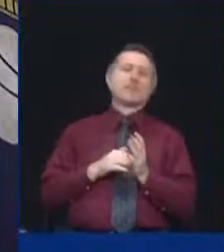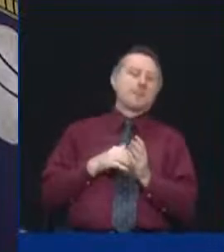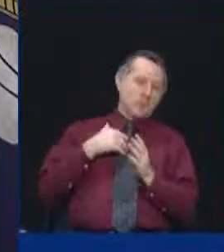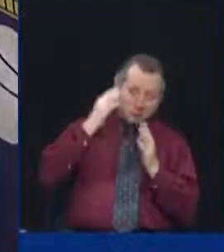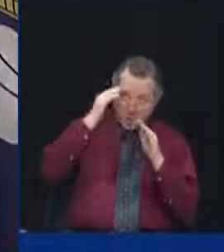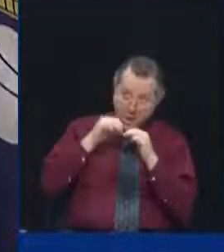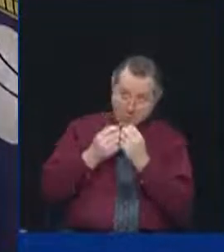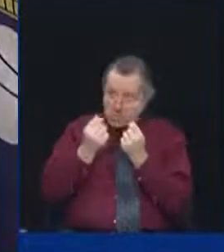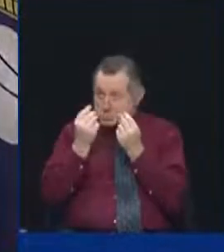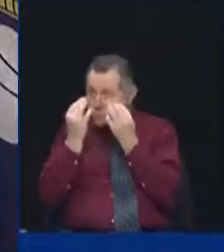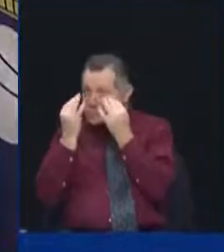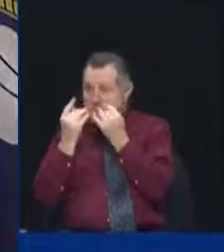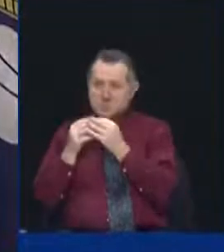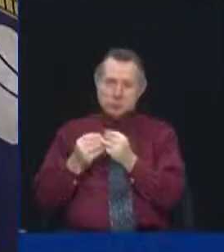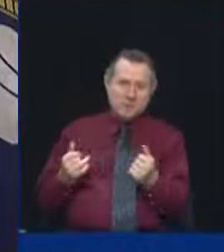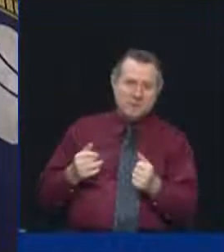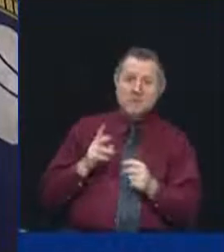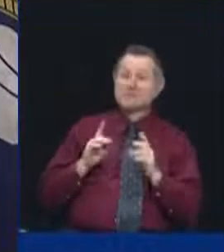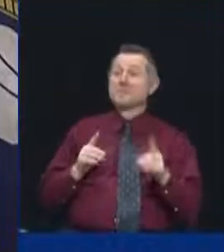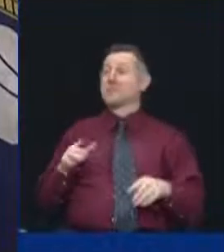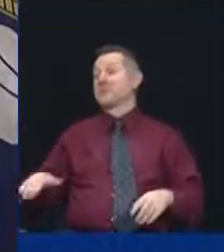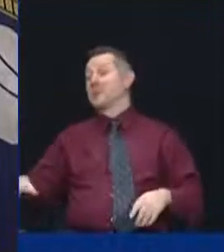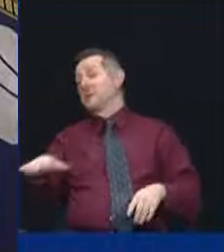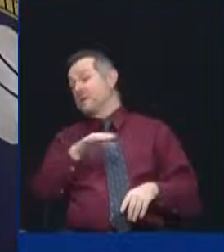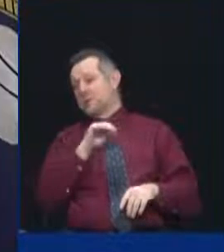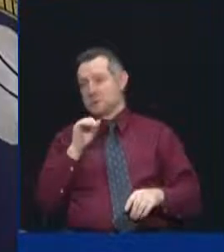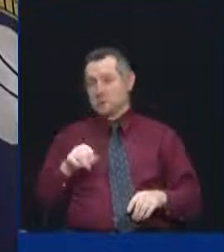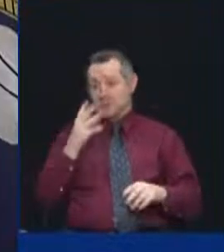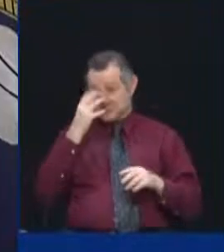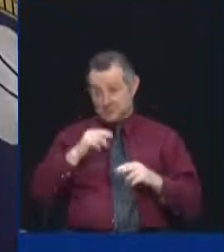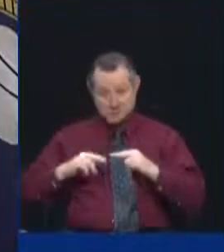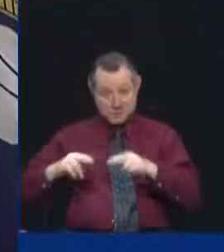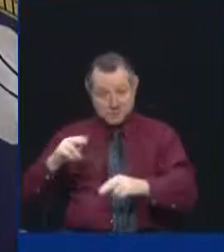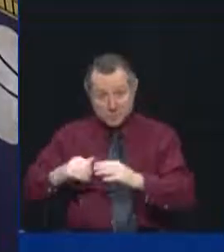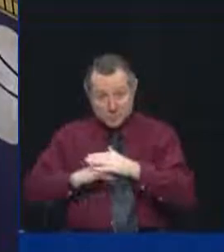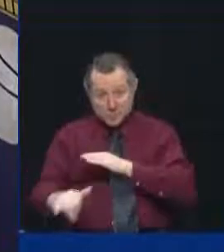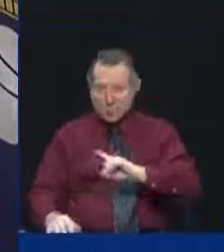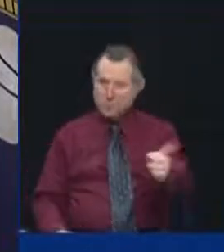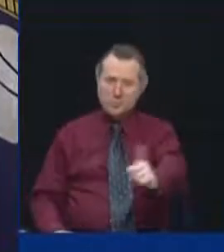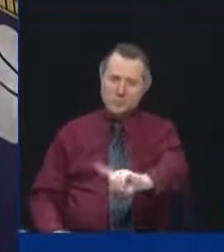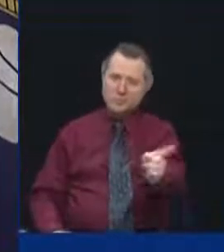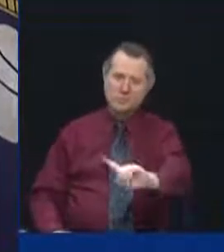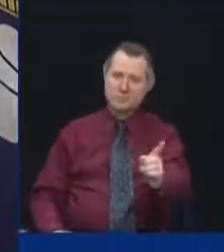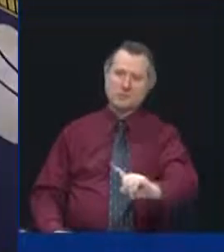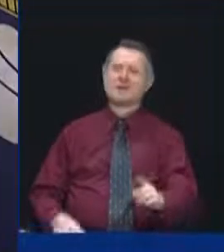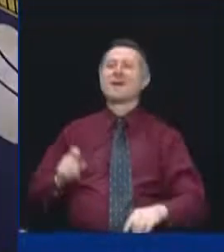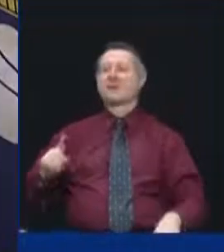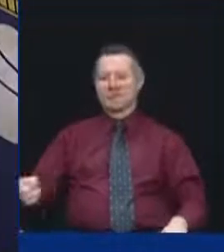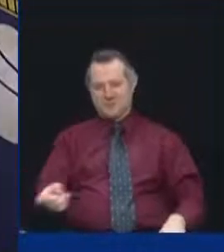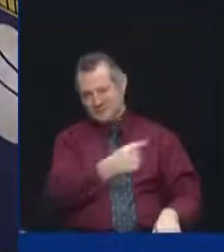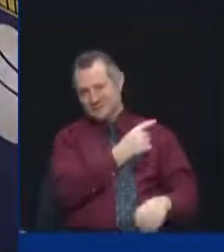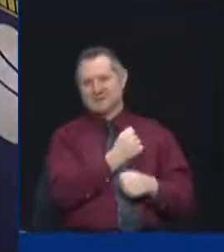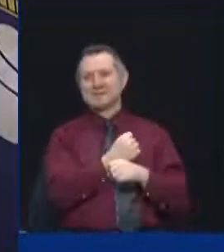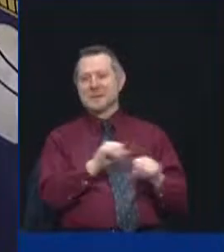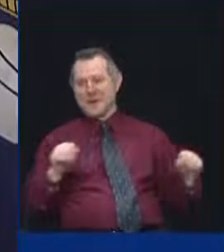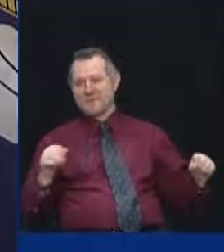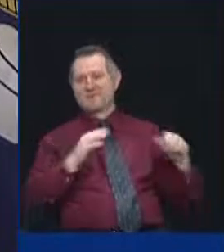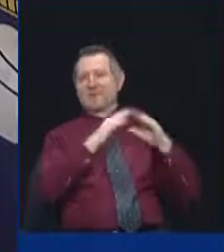in the subways. People should be in a safe shelter environment. People